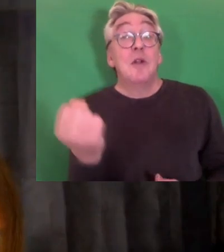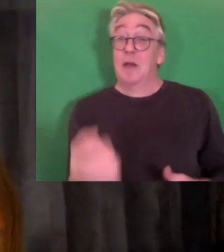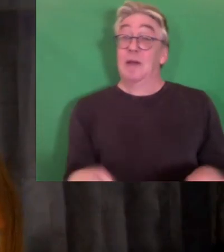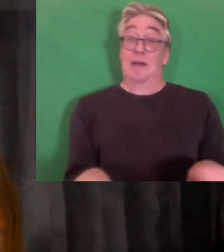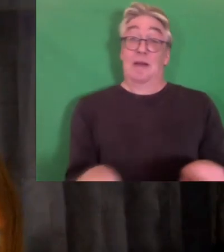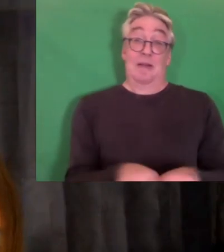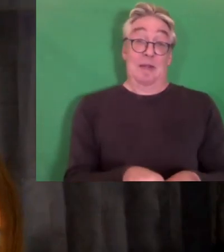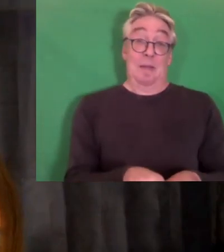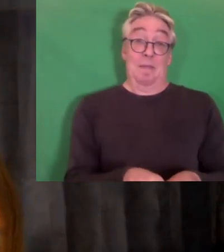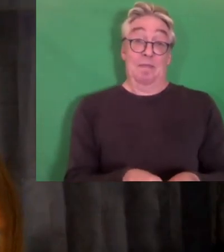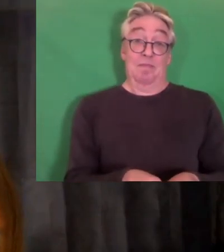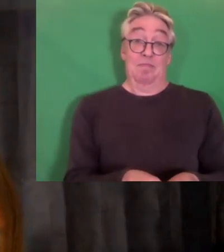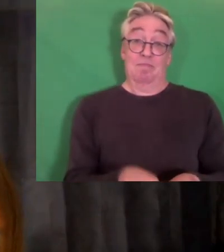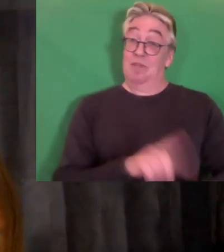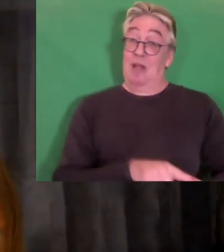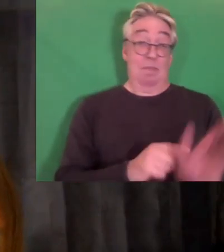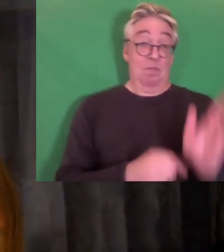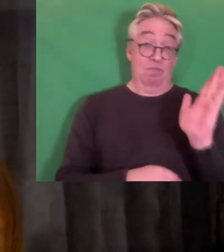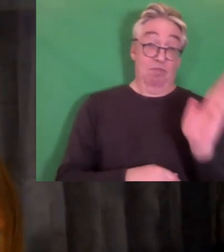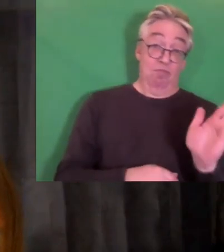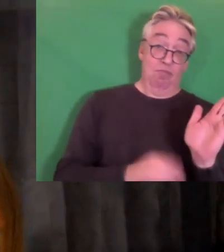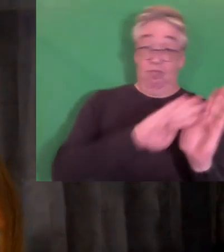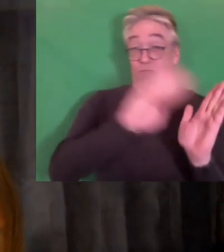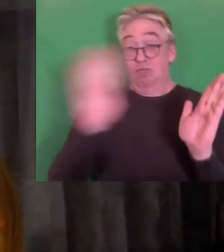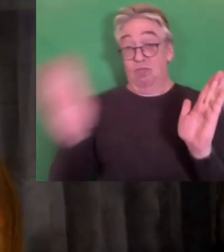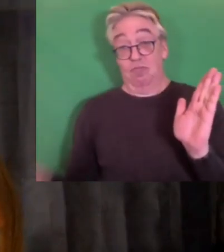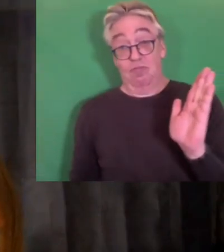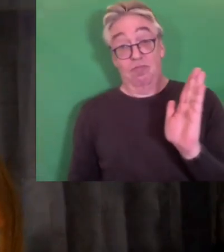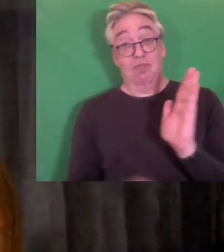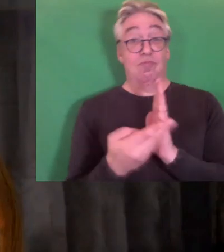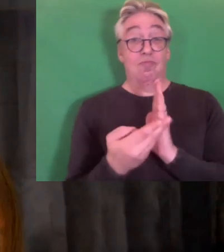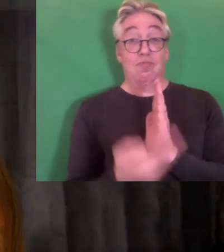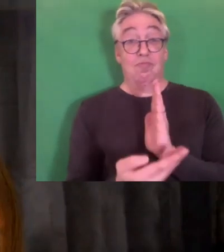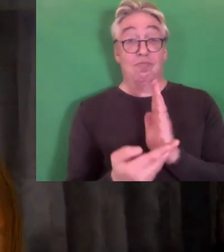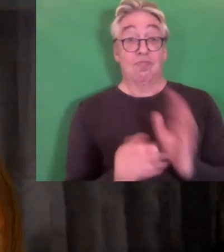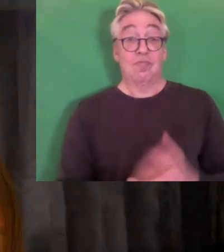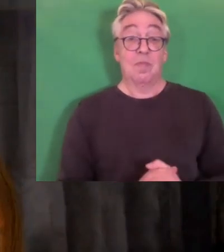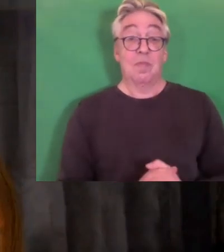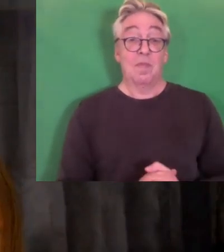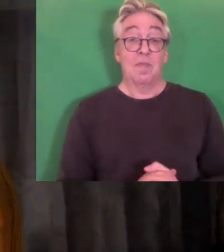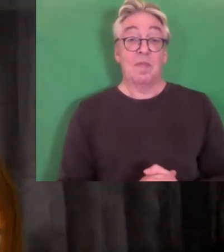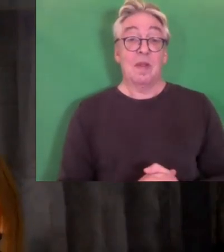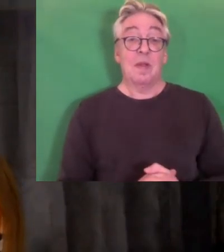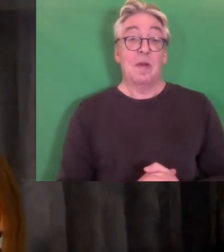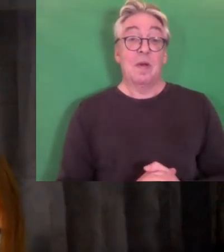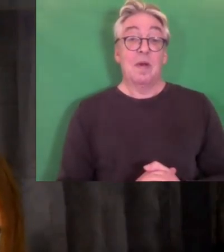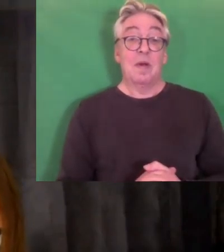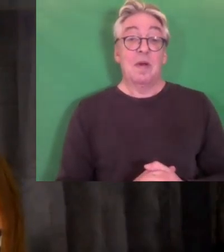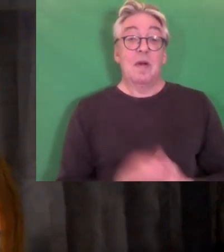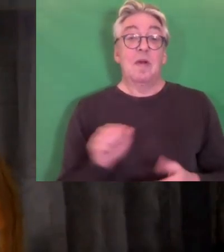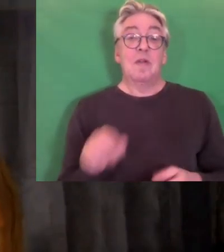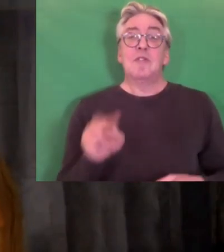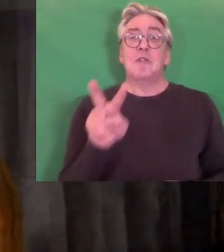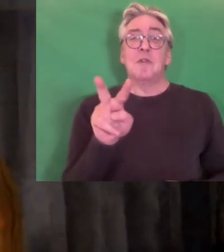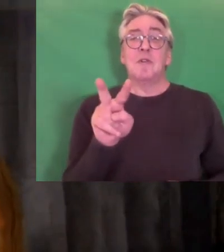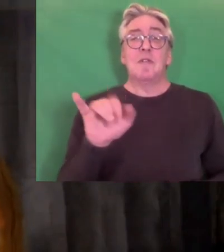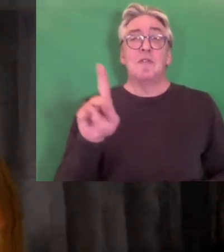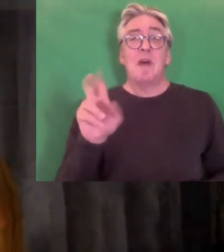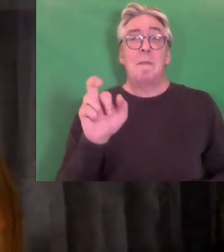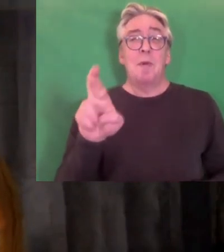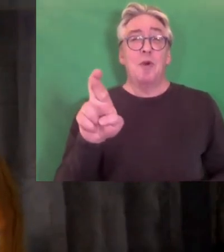question. It's a wide variety of things. We have planned some kind of storytelling elements. Yes, we invited